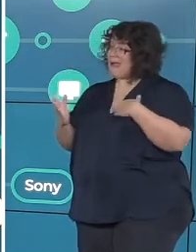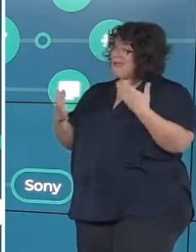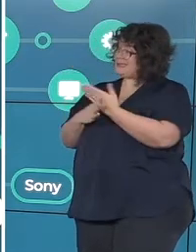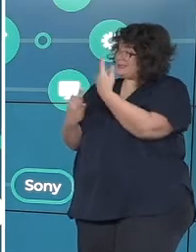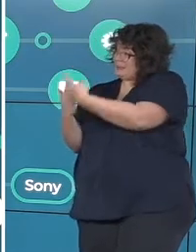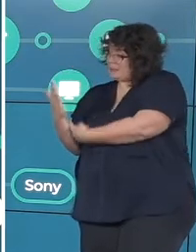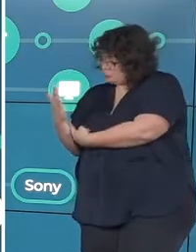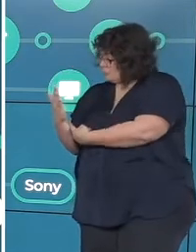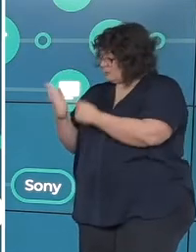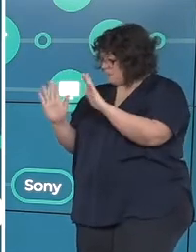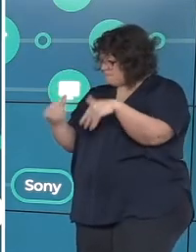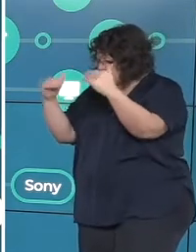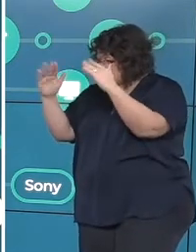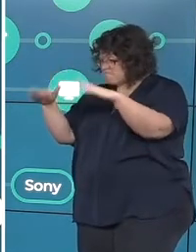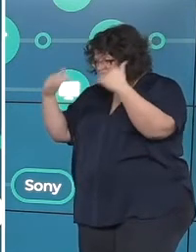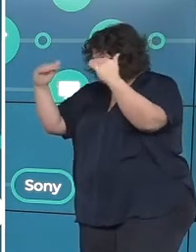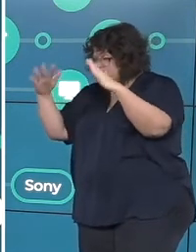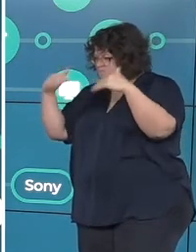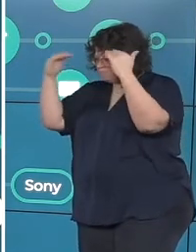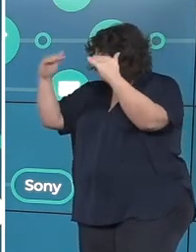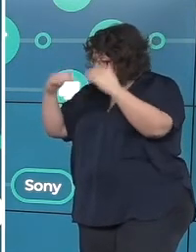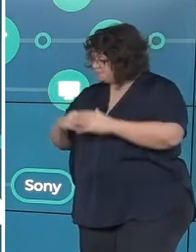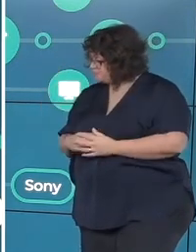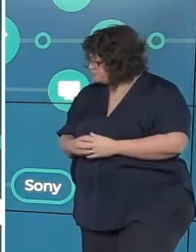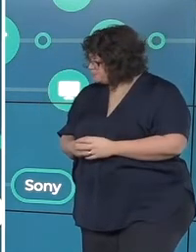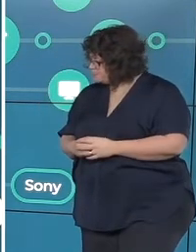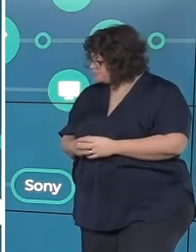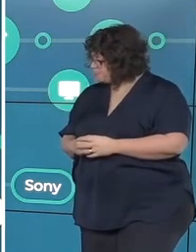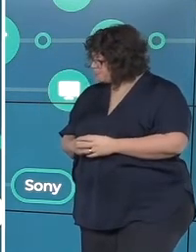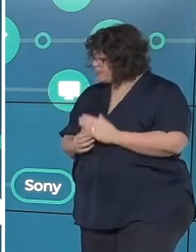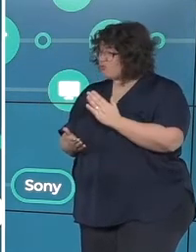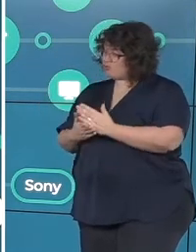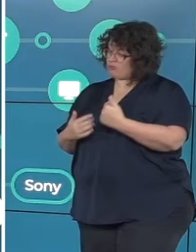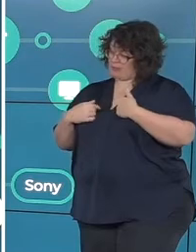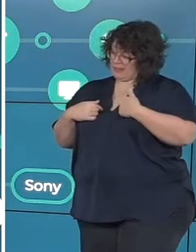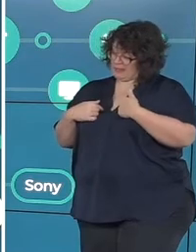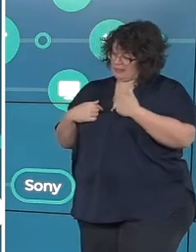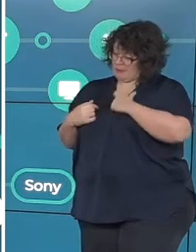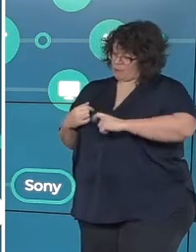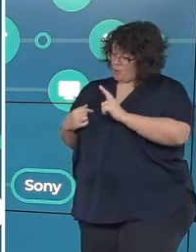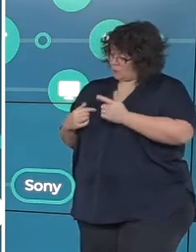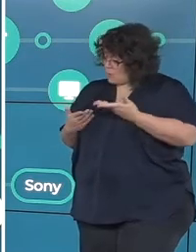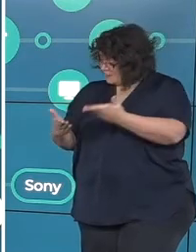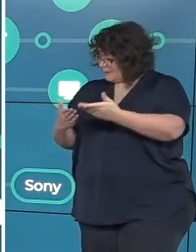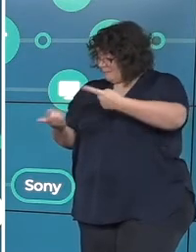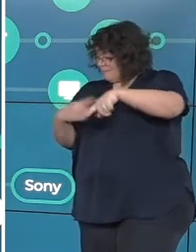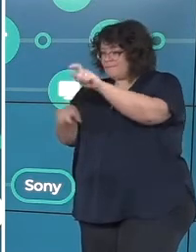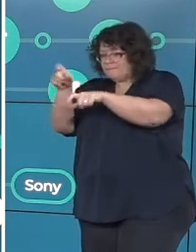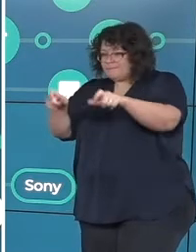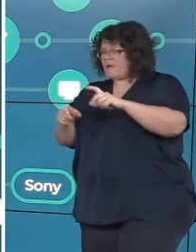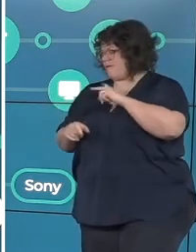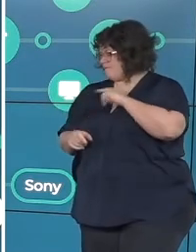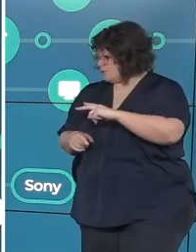about giving people a voice, it's about prioritisation, and it's about partnership. So, giving people a voice is really about